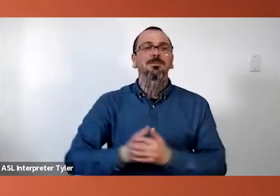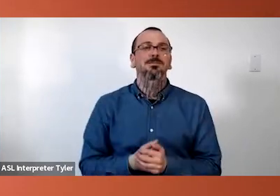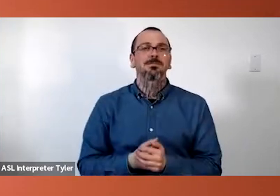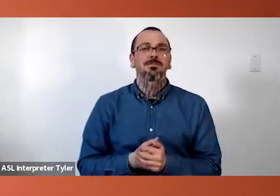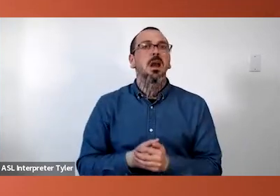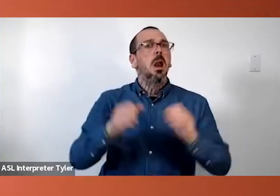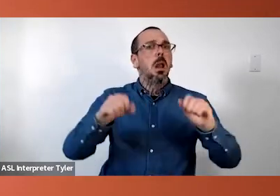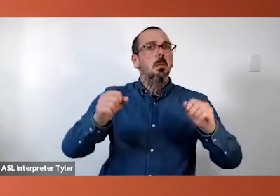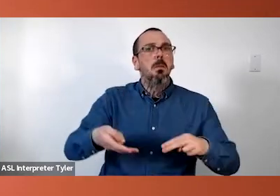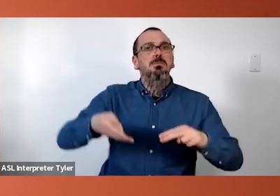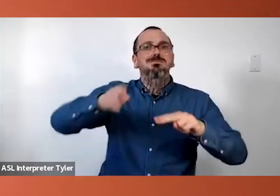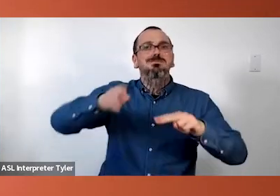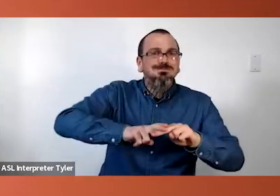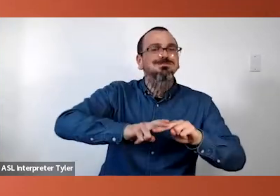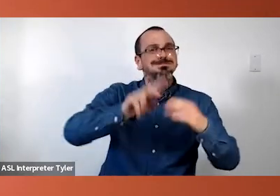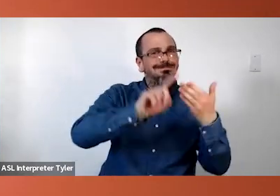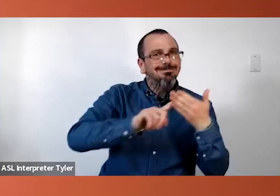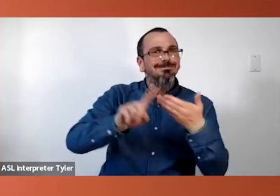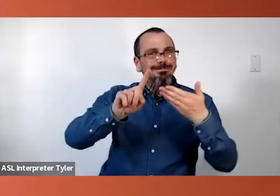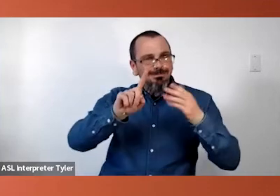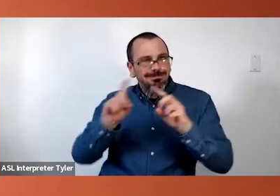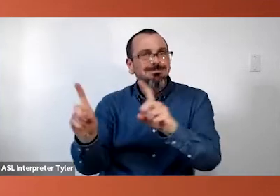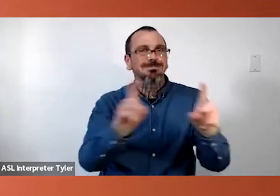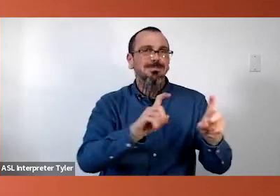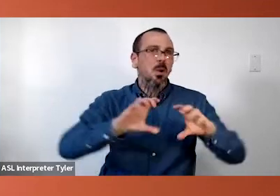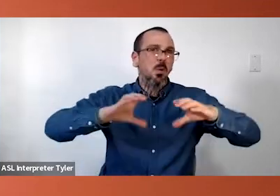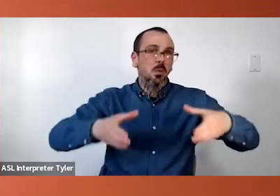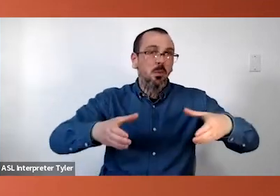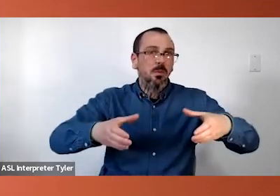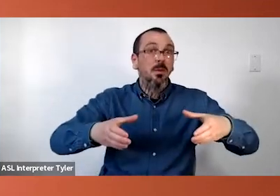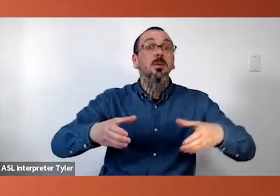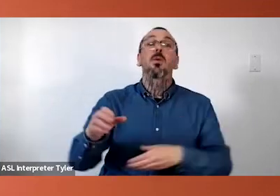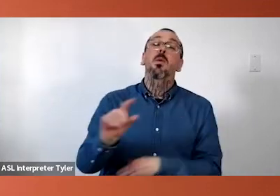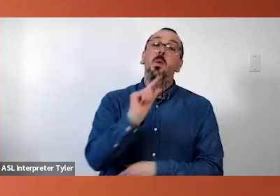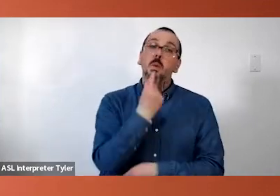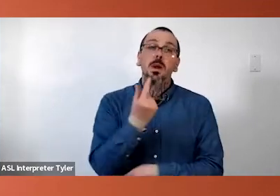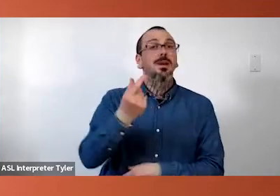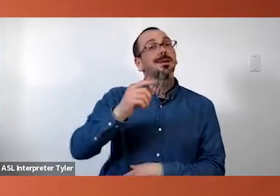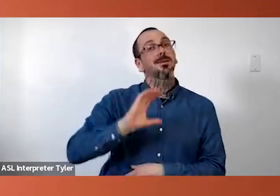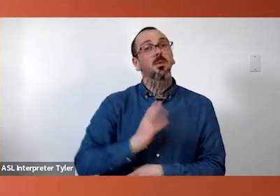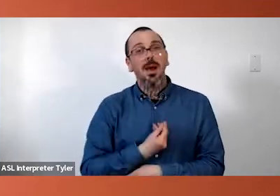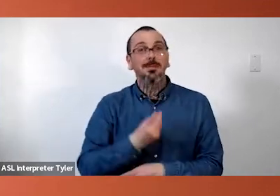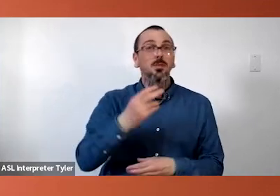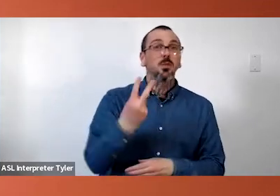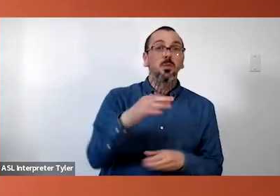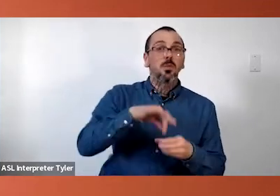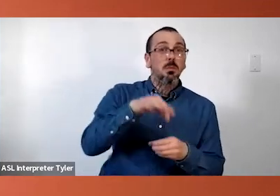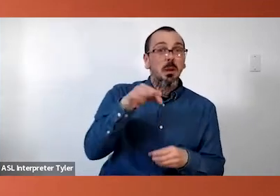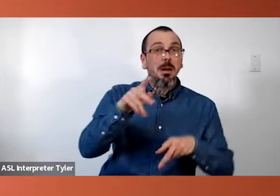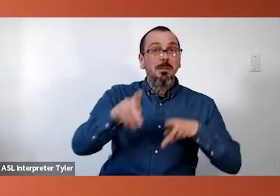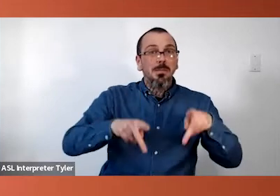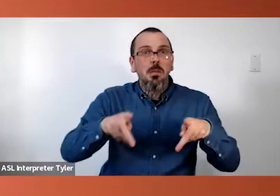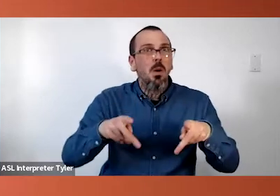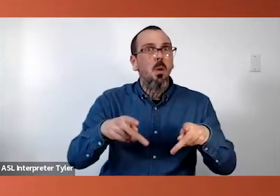building intervention that equips young, queer, trans, and two-spirit people with social connections, health knowledge, and community-based research